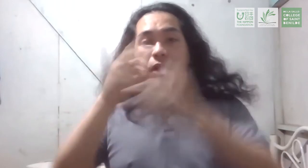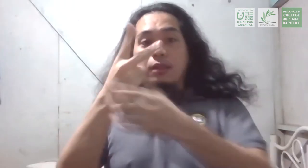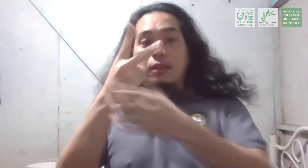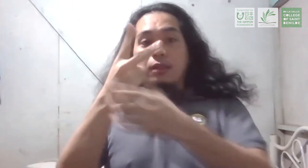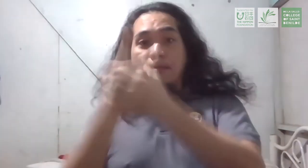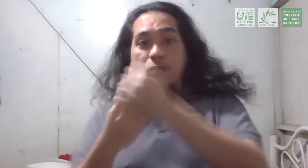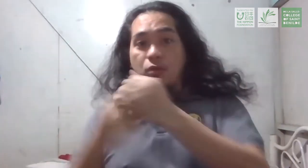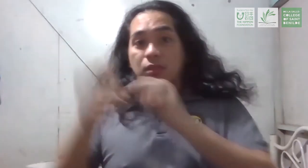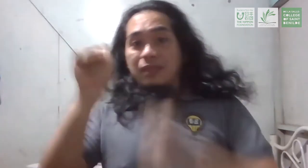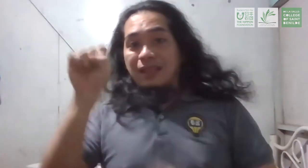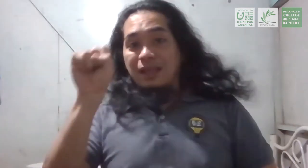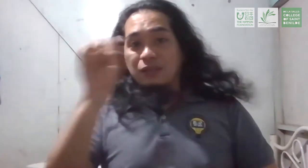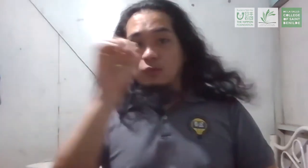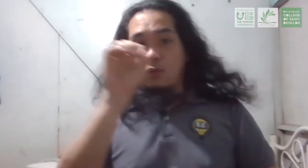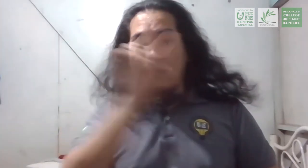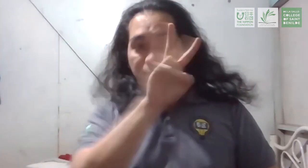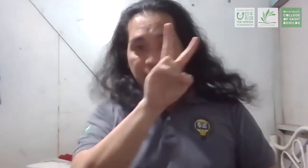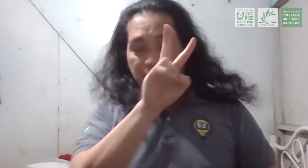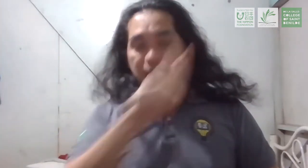saying,